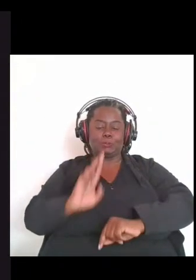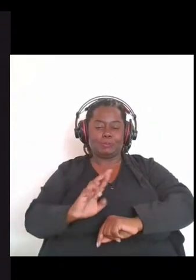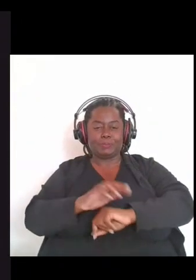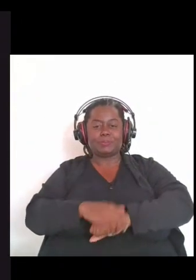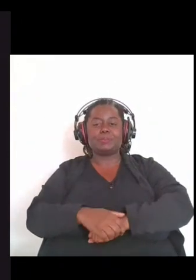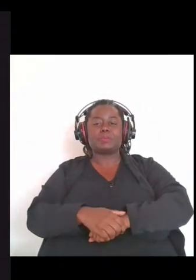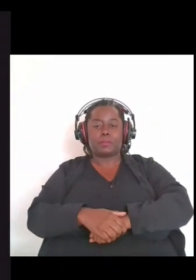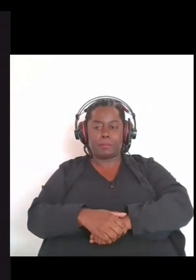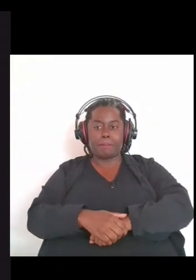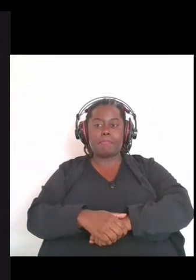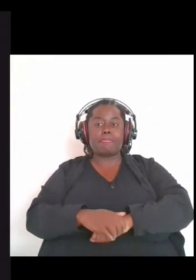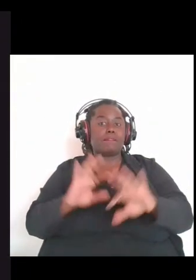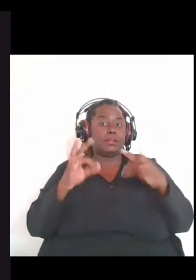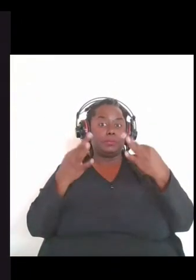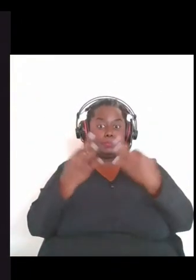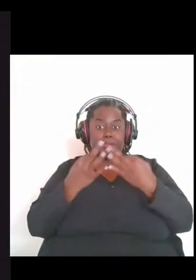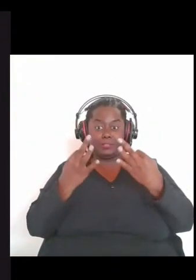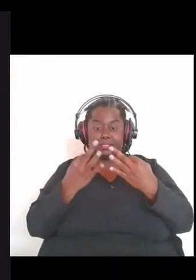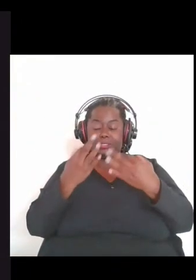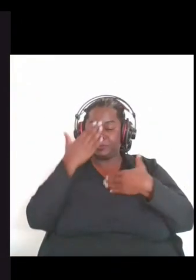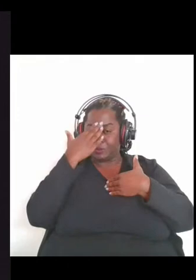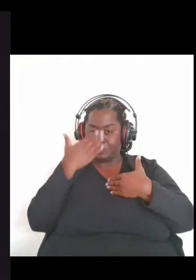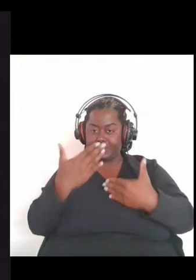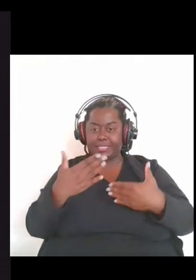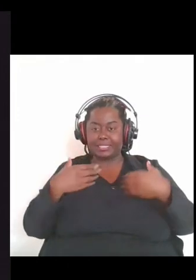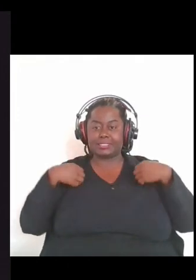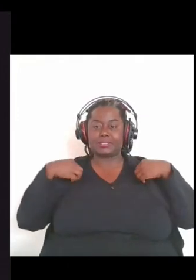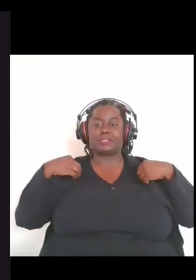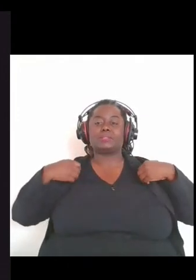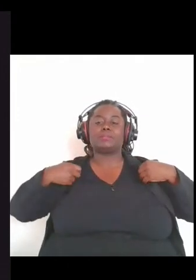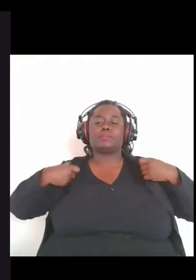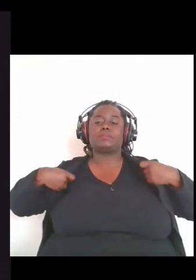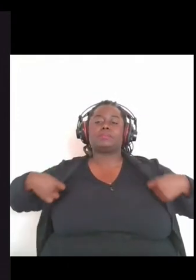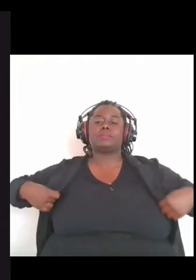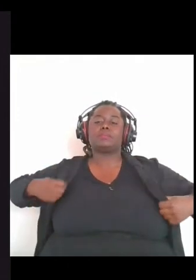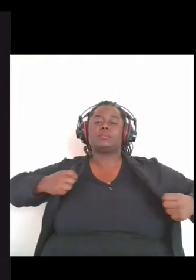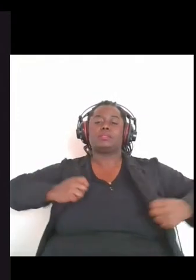um it's great thank you very much Felipe